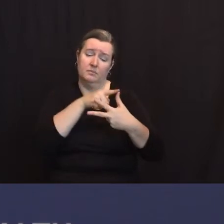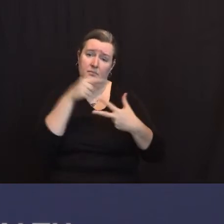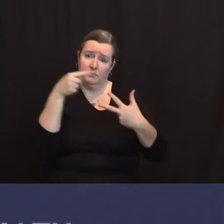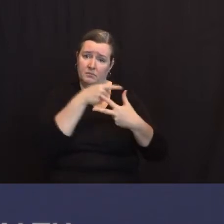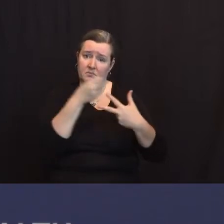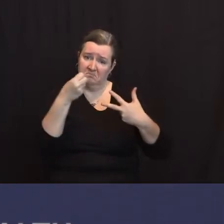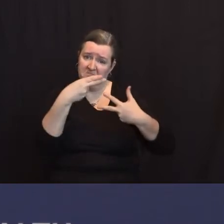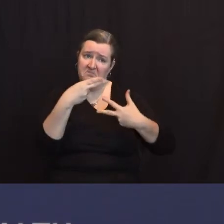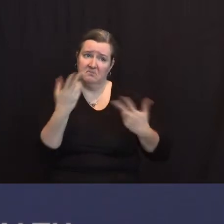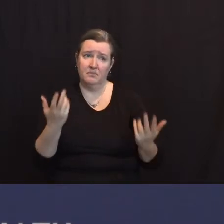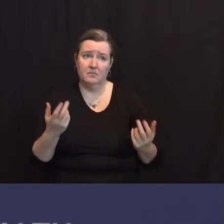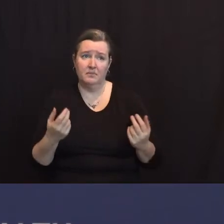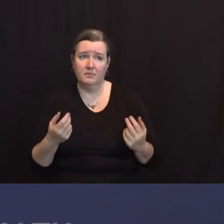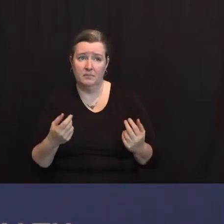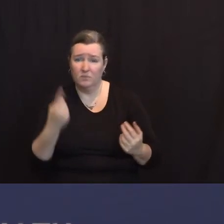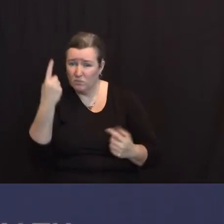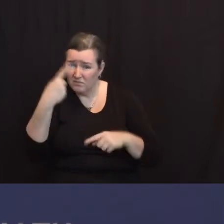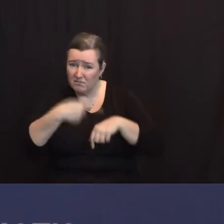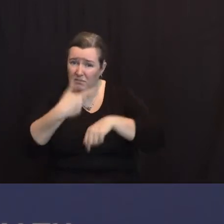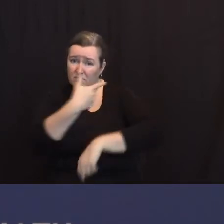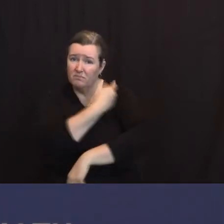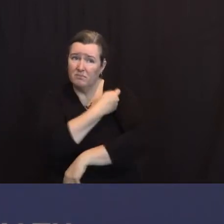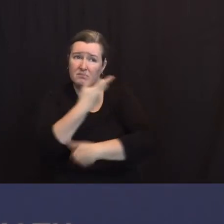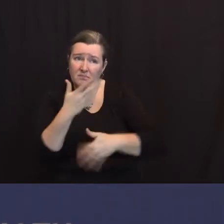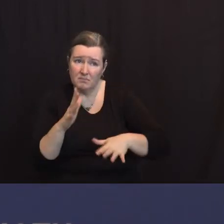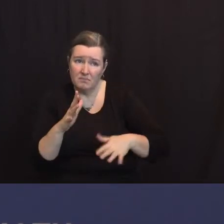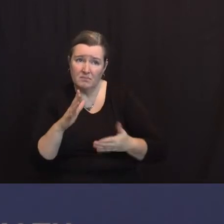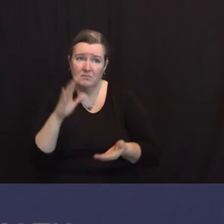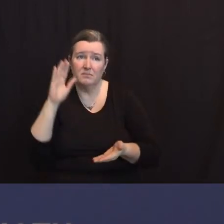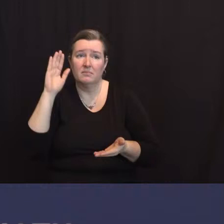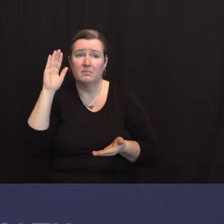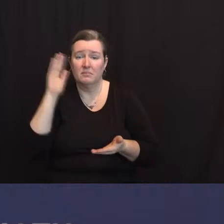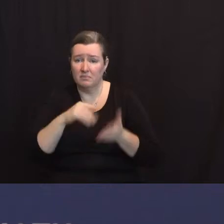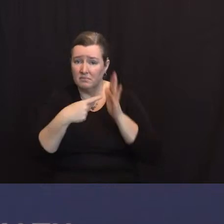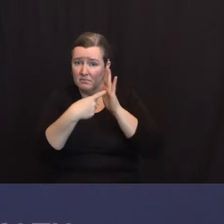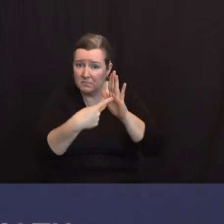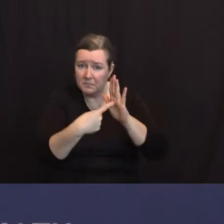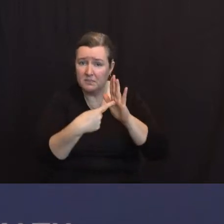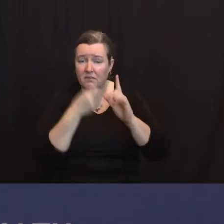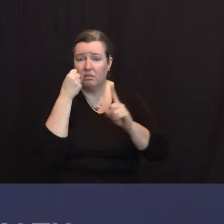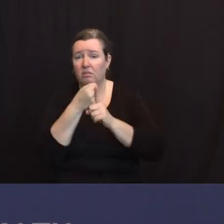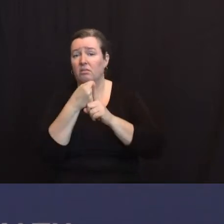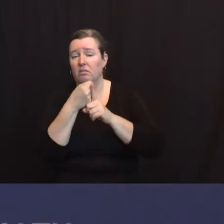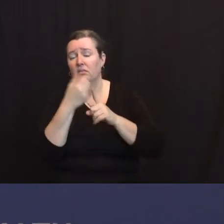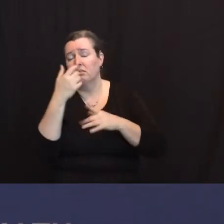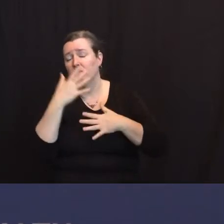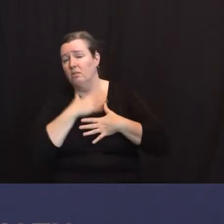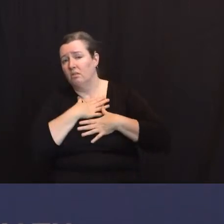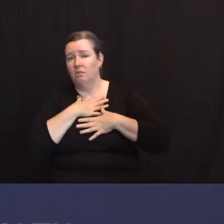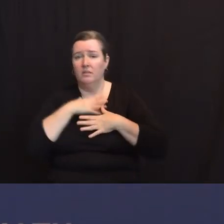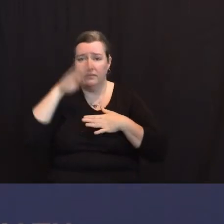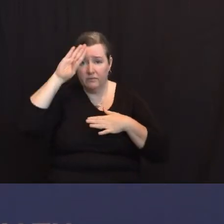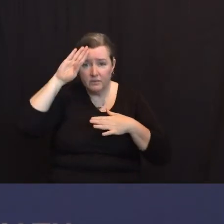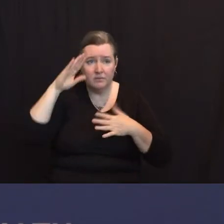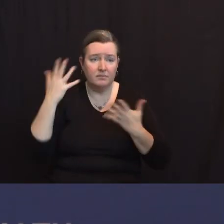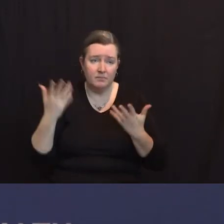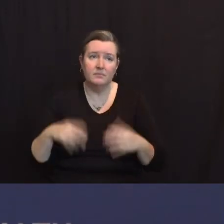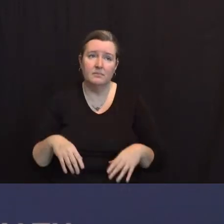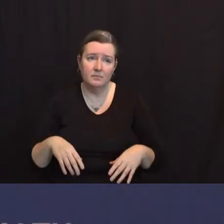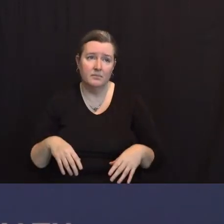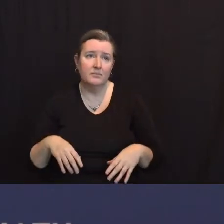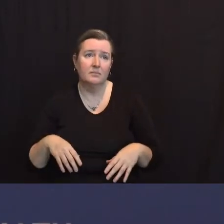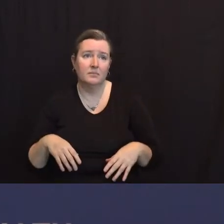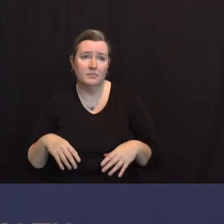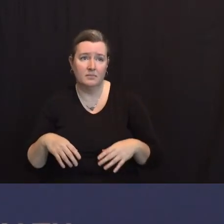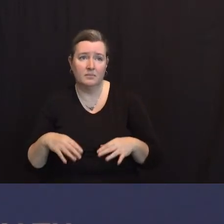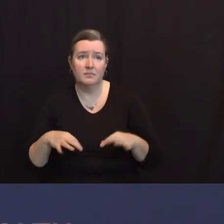or Moderna. I think the big one for me is, who would not have wished this, that we all had known